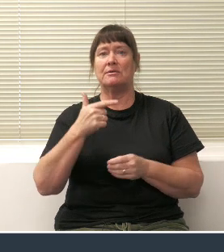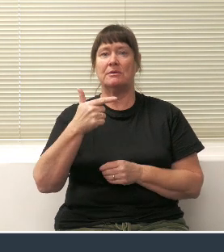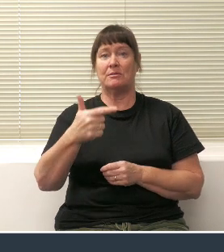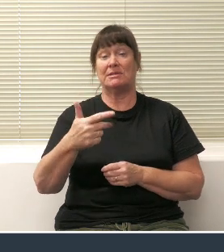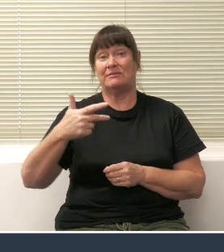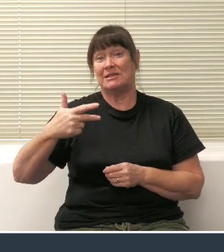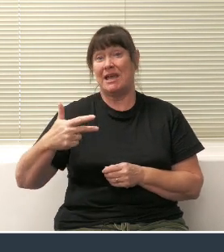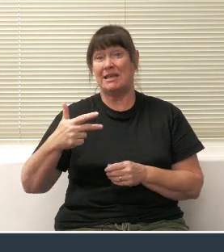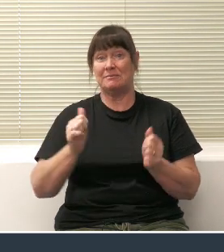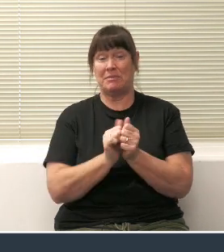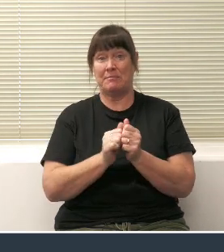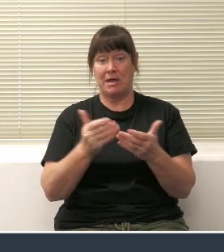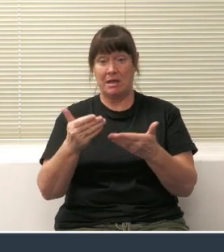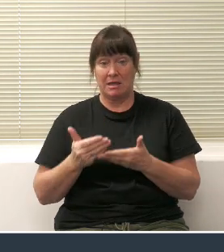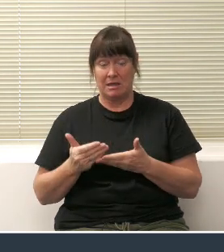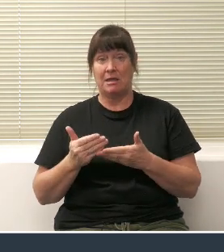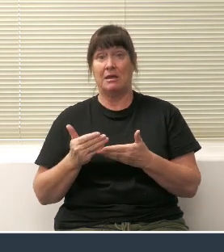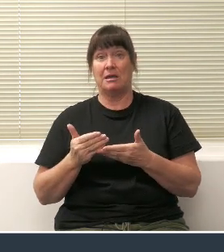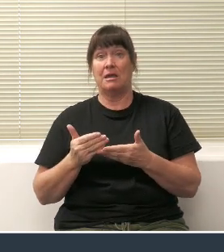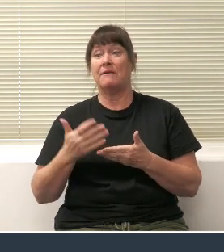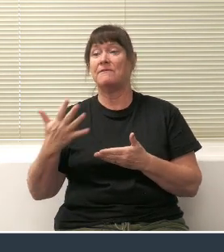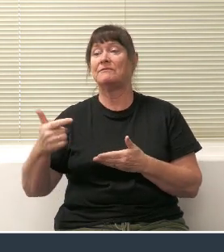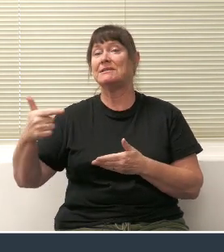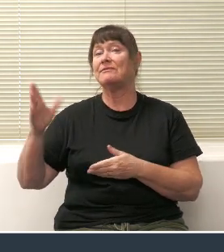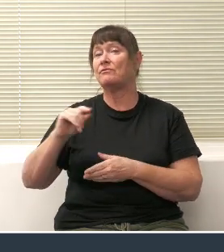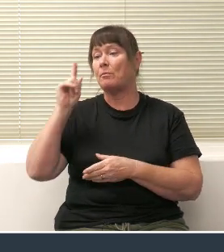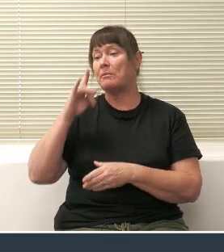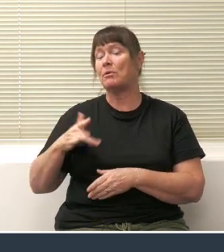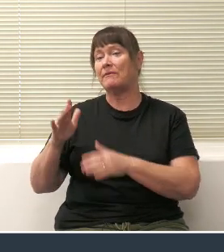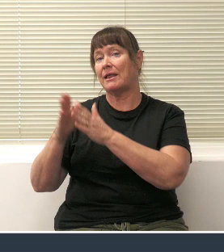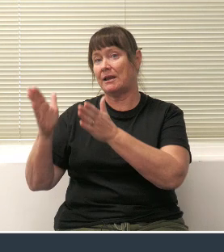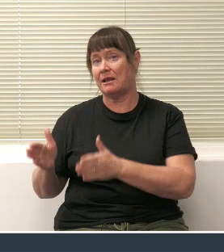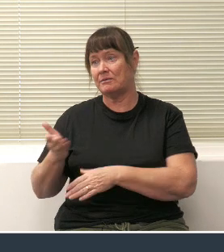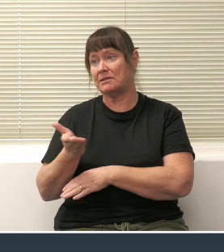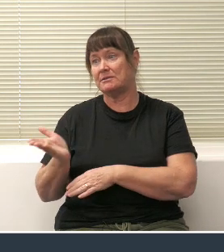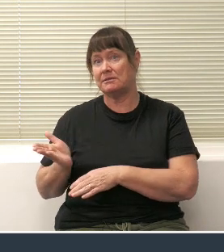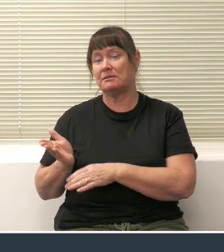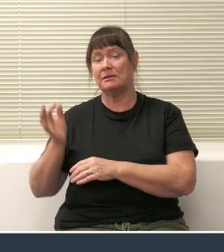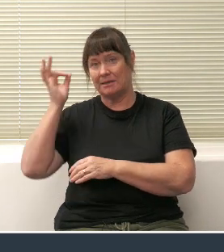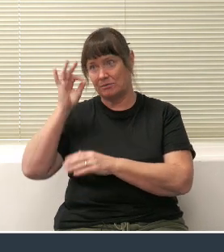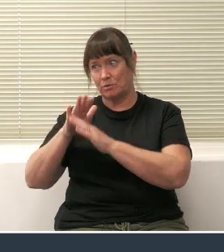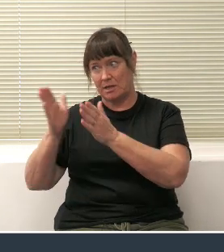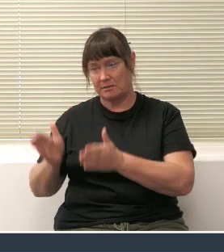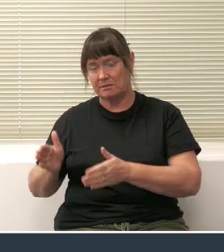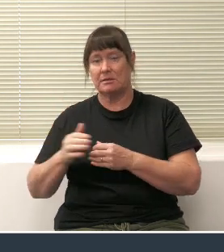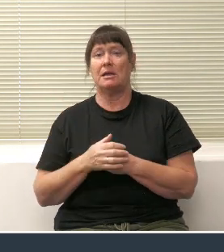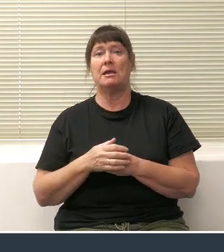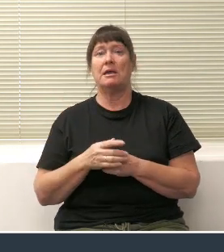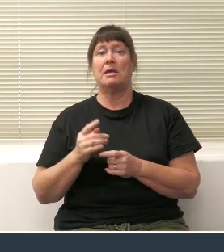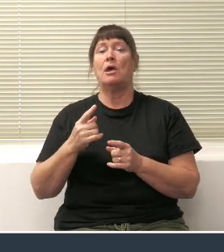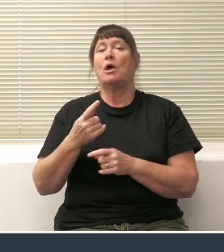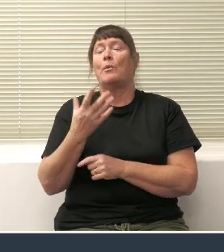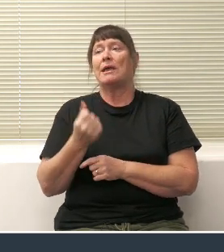These were processed by us, and 57 of these came from tenants. We did receive some